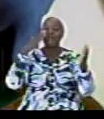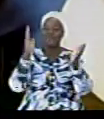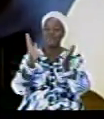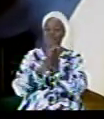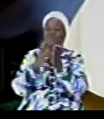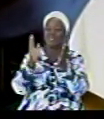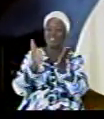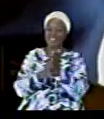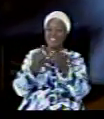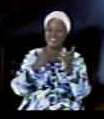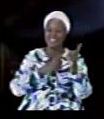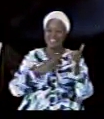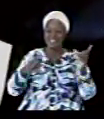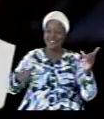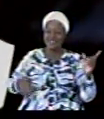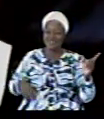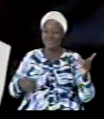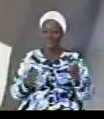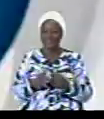Hallelujah.